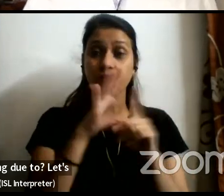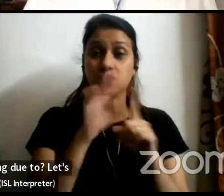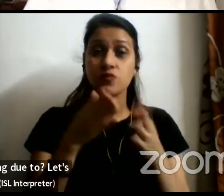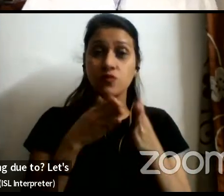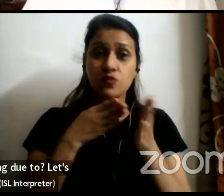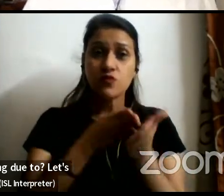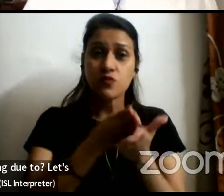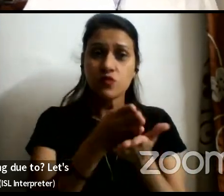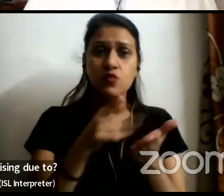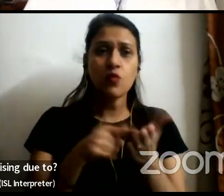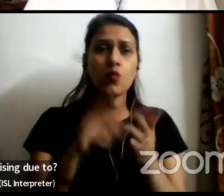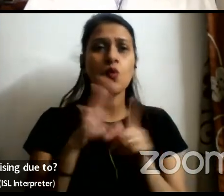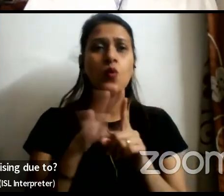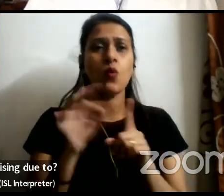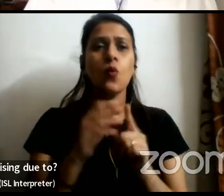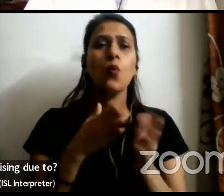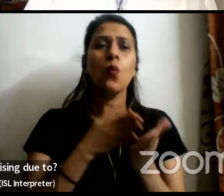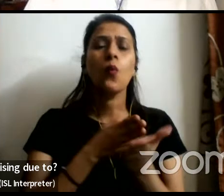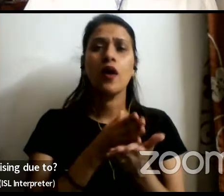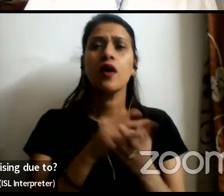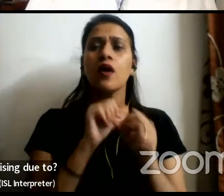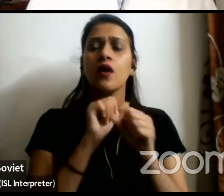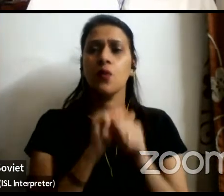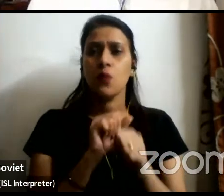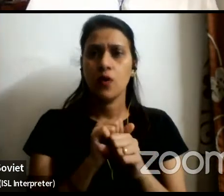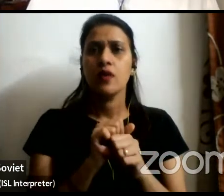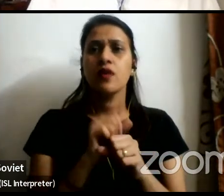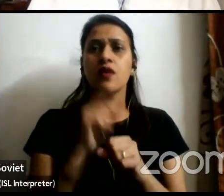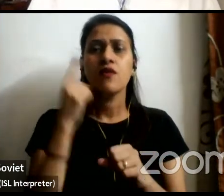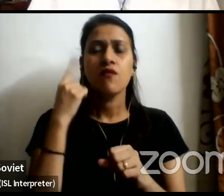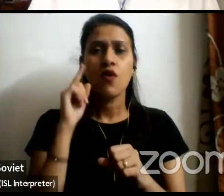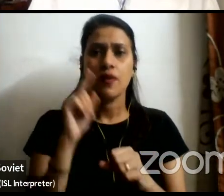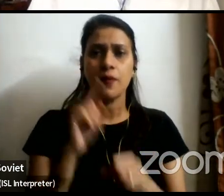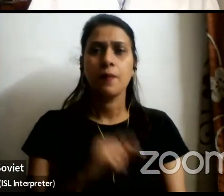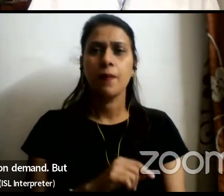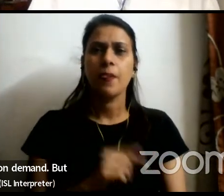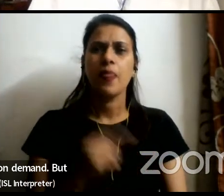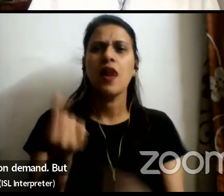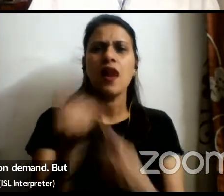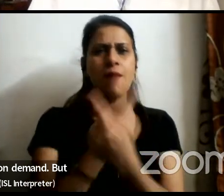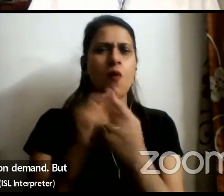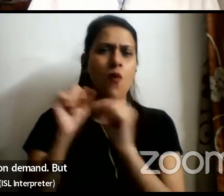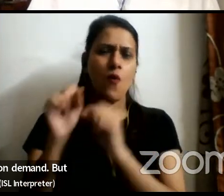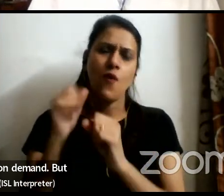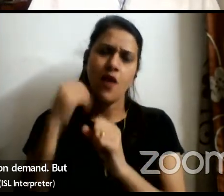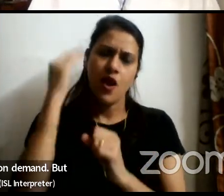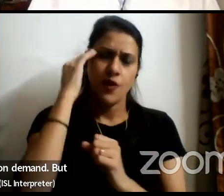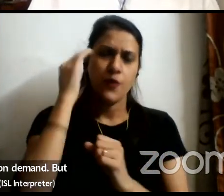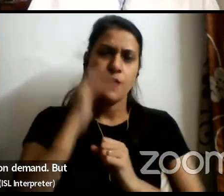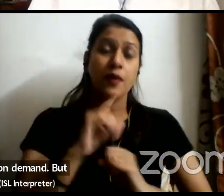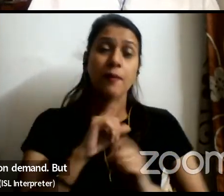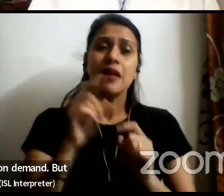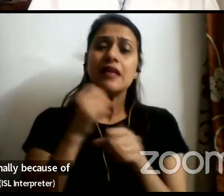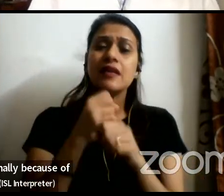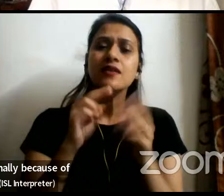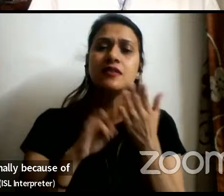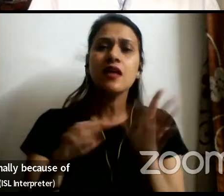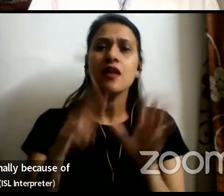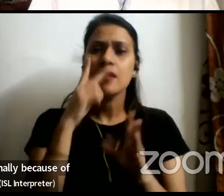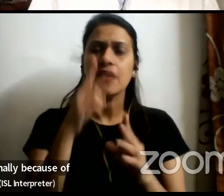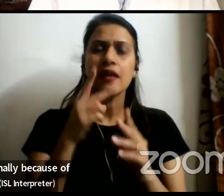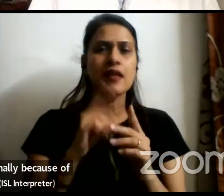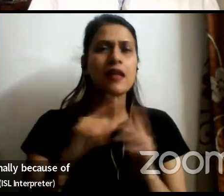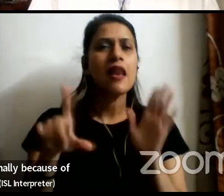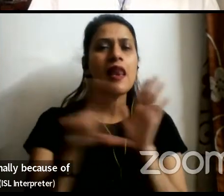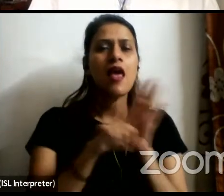generis demand, but something that's been imposed externally because of political pressures? And generally, when you're looking at a legal transplant,